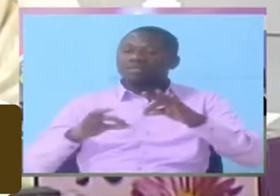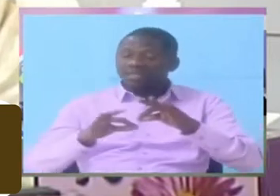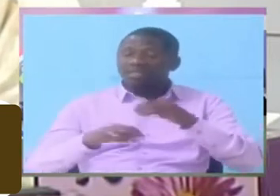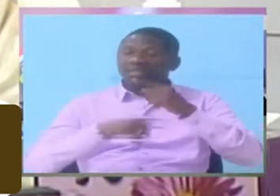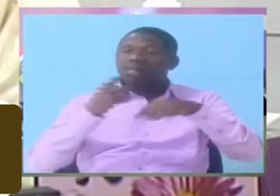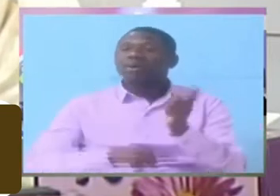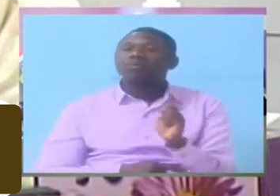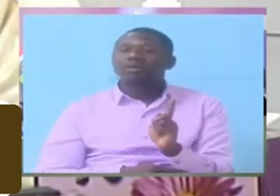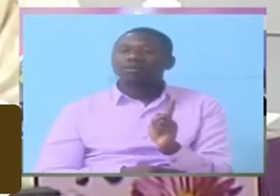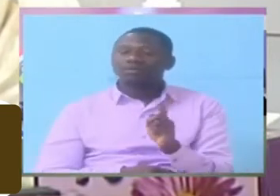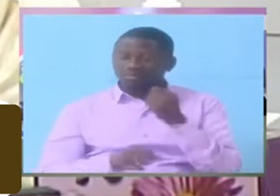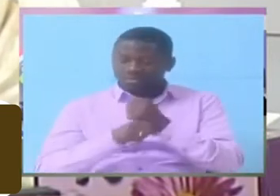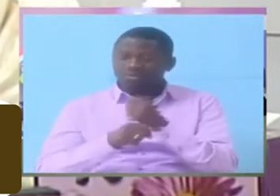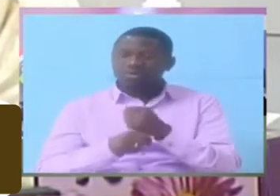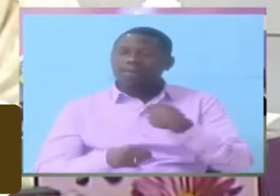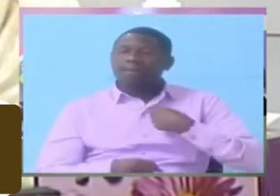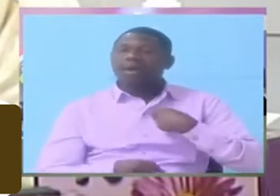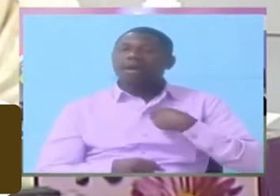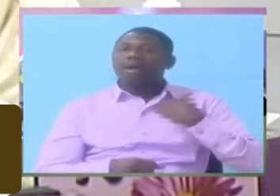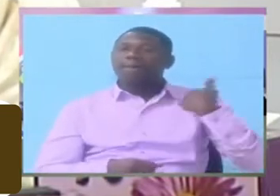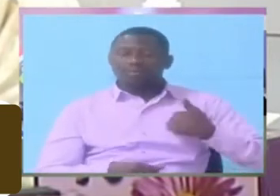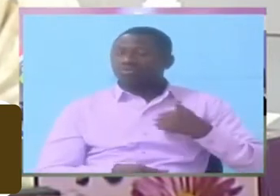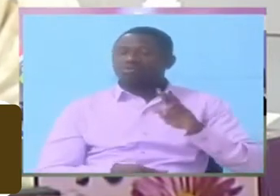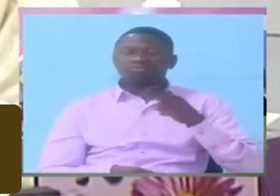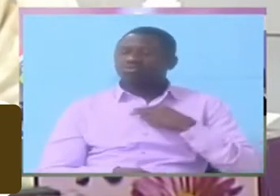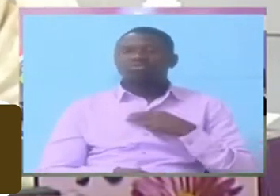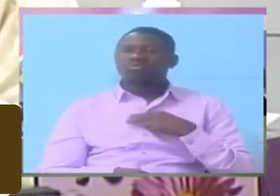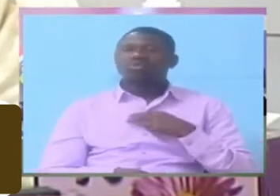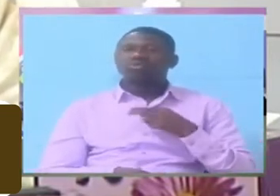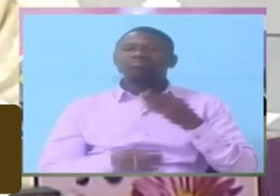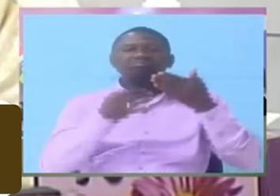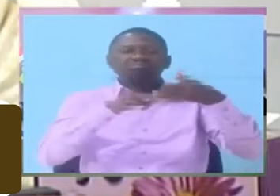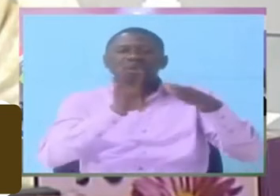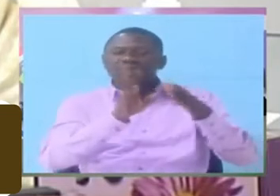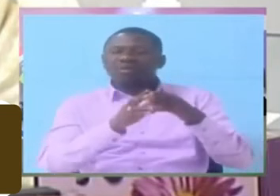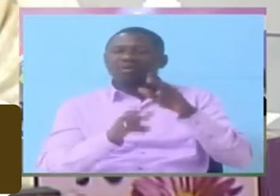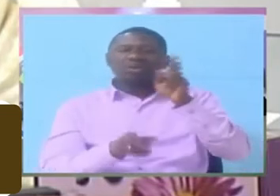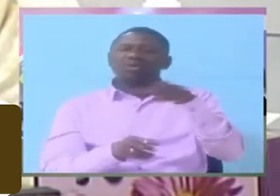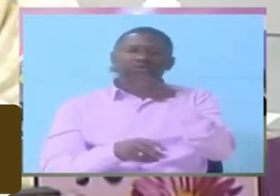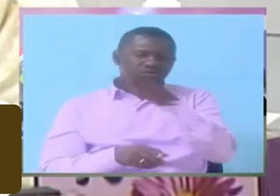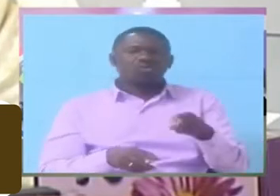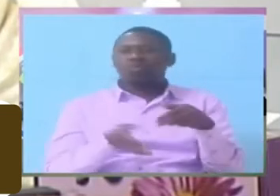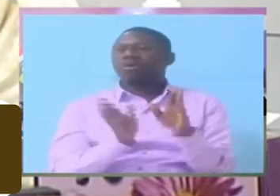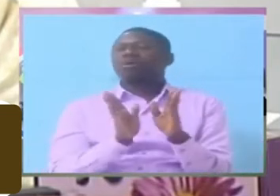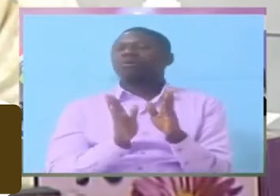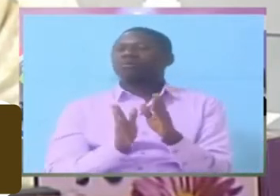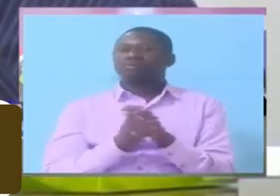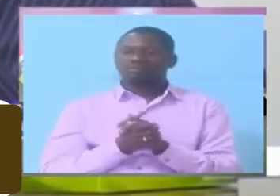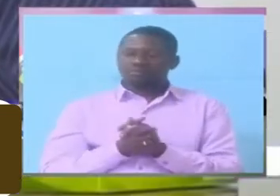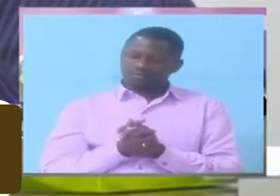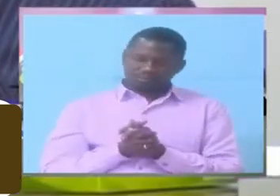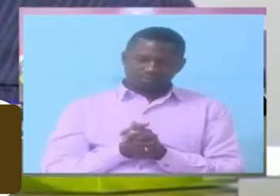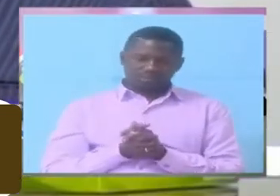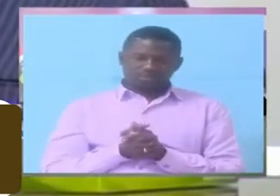momenti. Make sure that my people are not unlawfully terminated. Aje ko menu be ngoto ikane bayi menni silo manta.